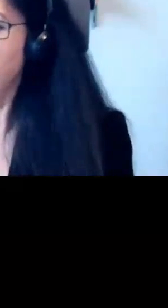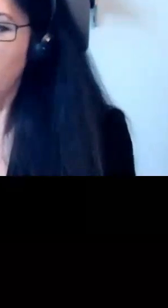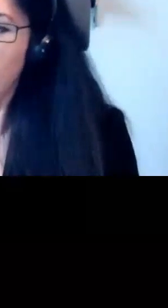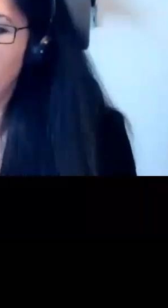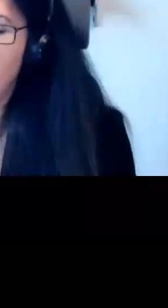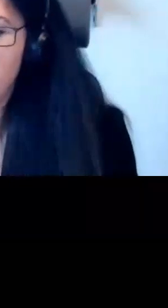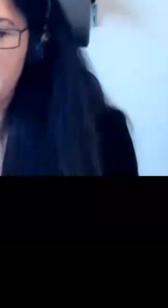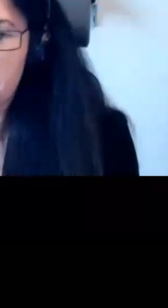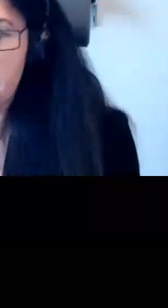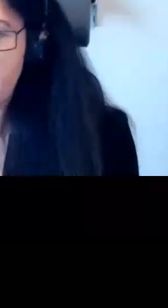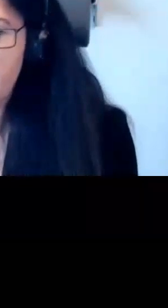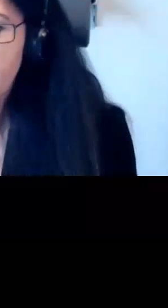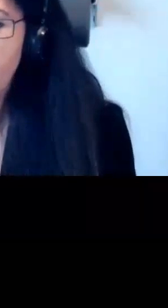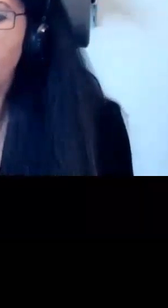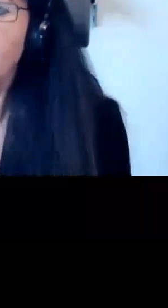So,